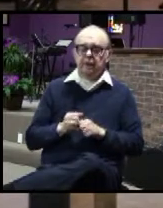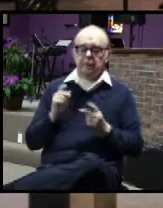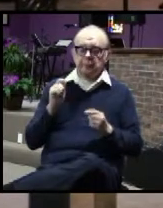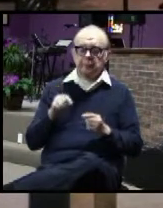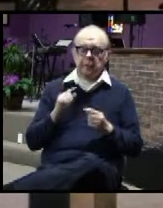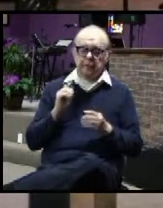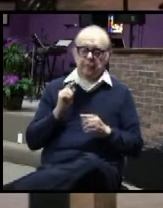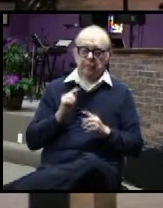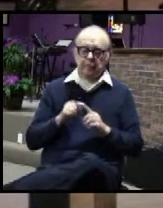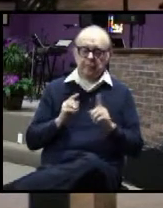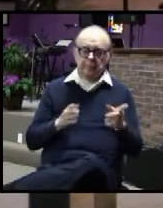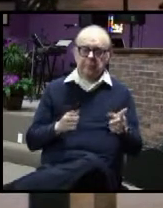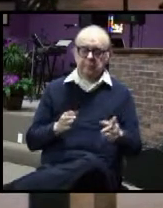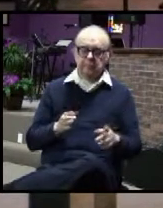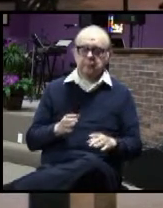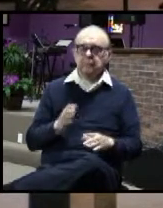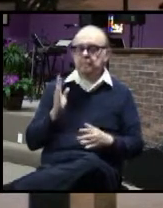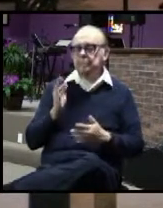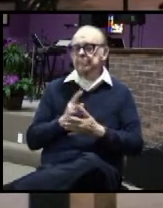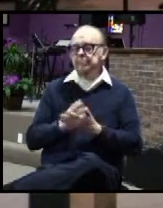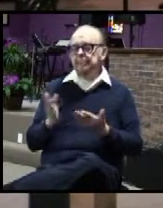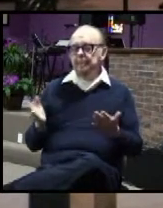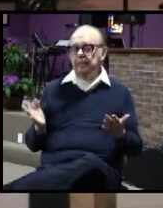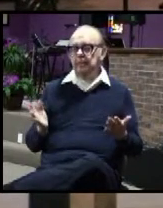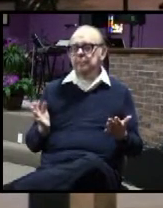he begins to use these things